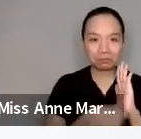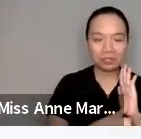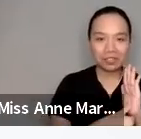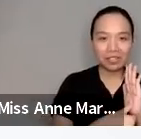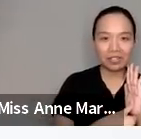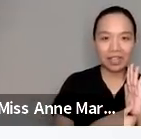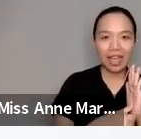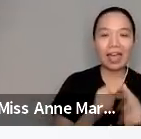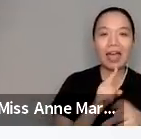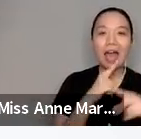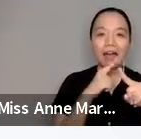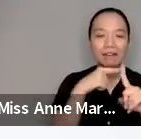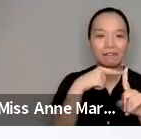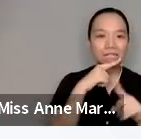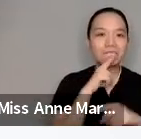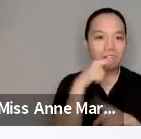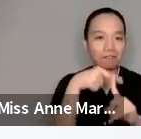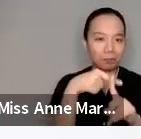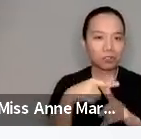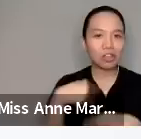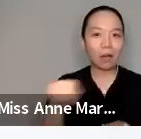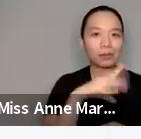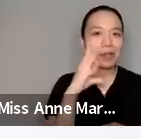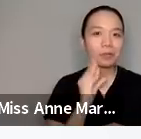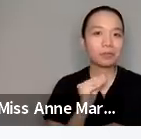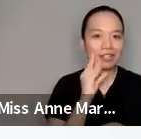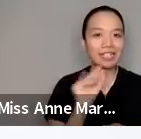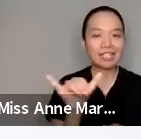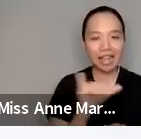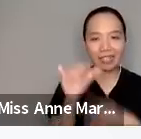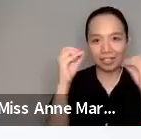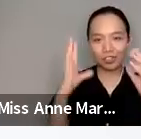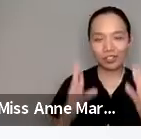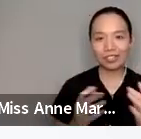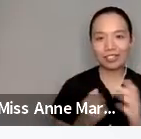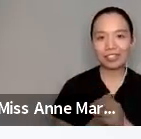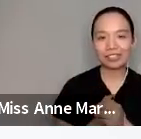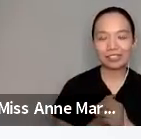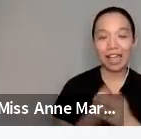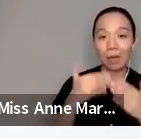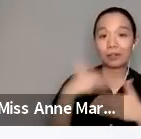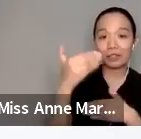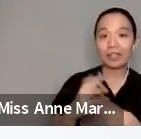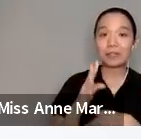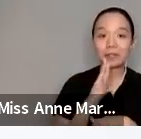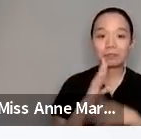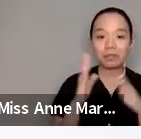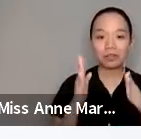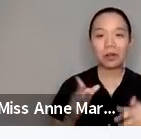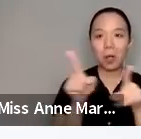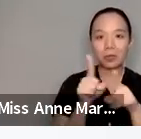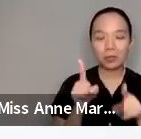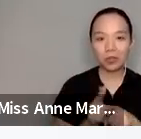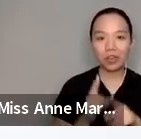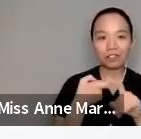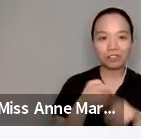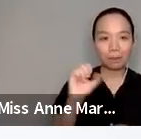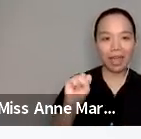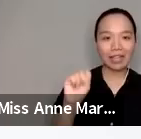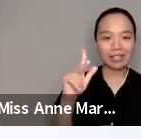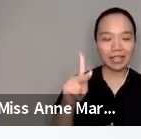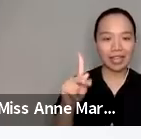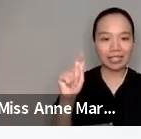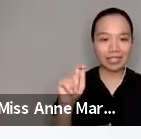and affirmation of our experiences as teachers. Our next speaker is also from STKIP